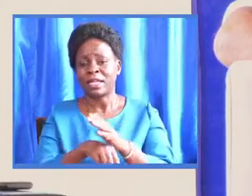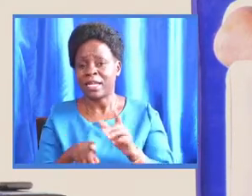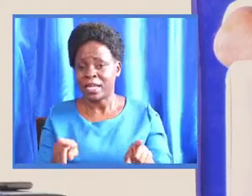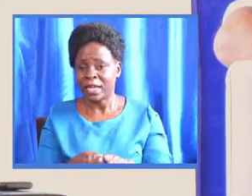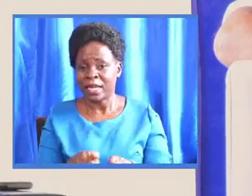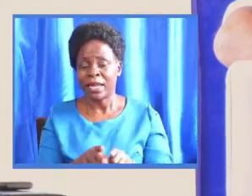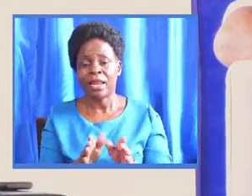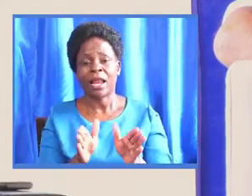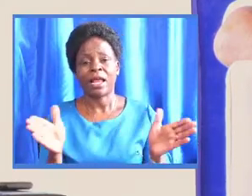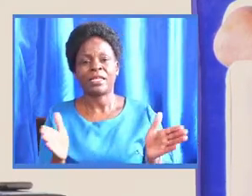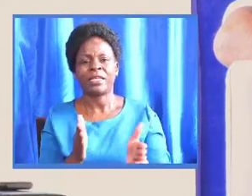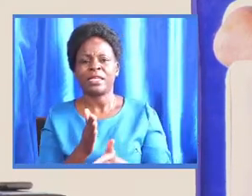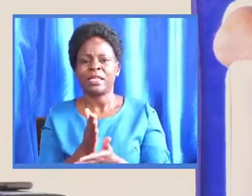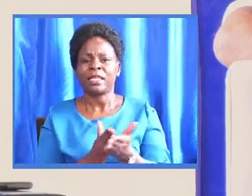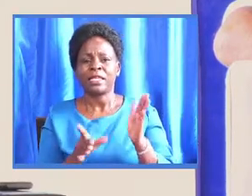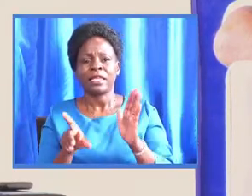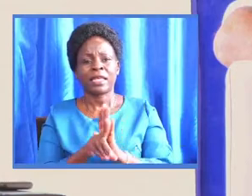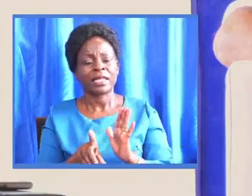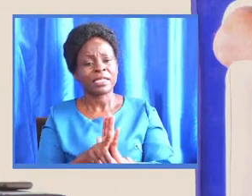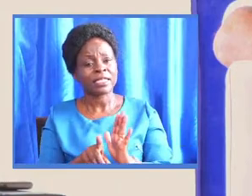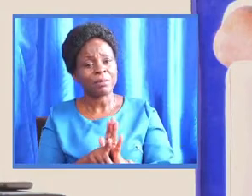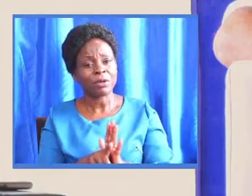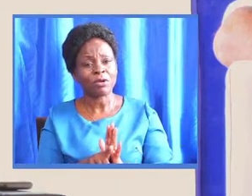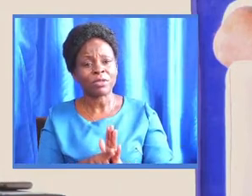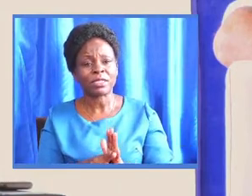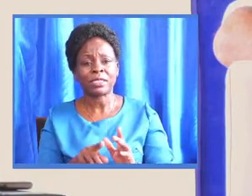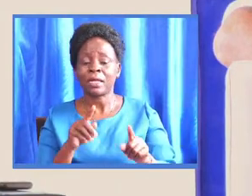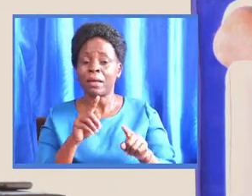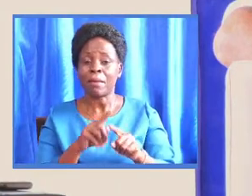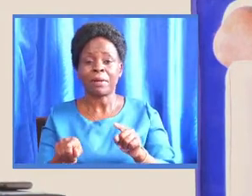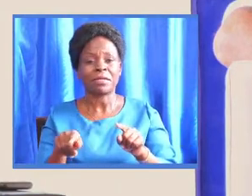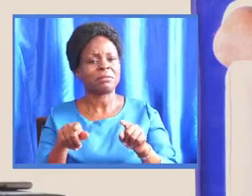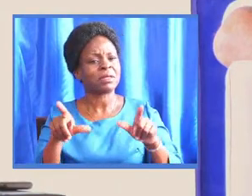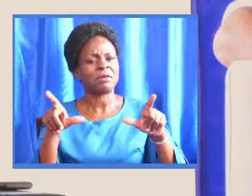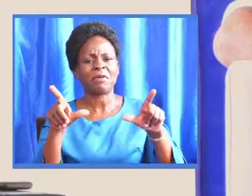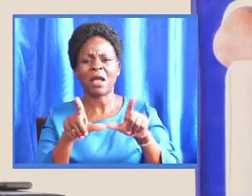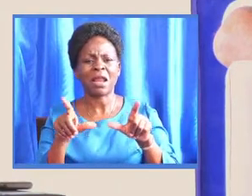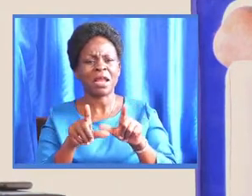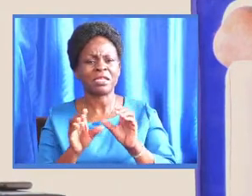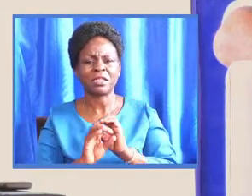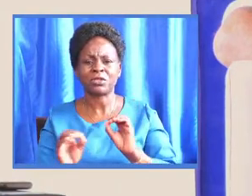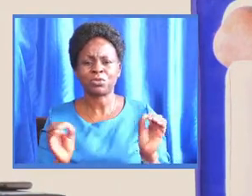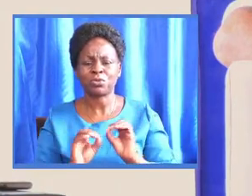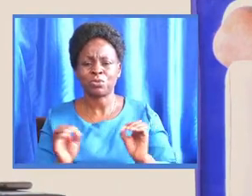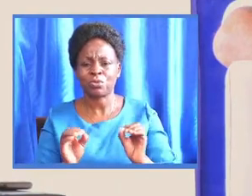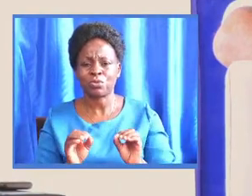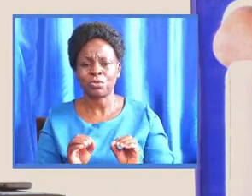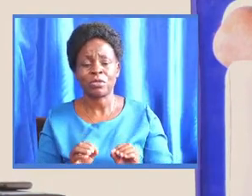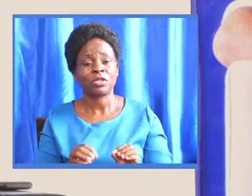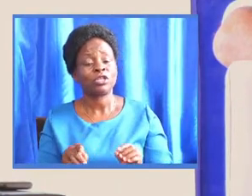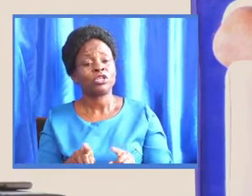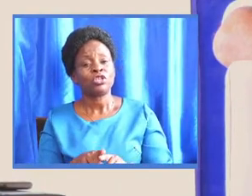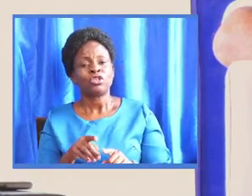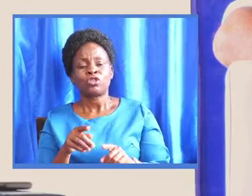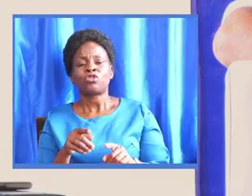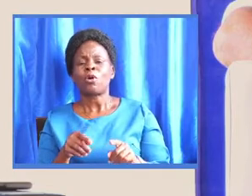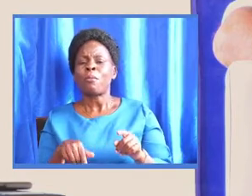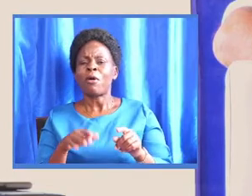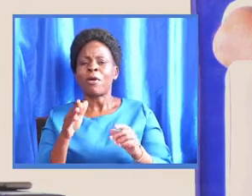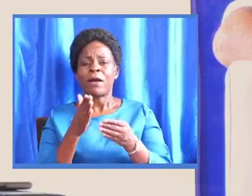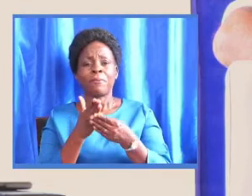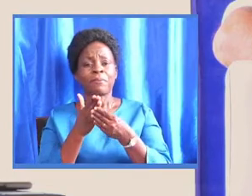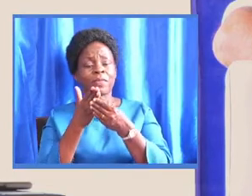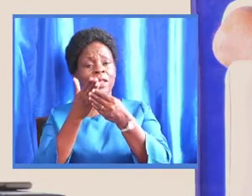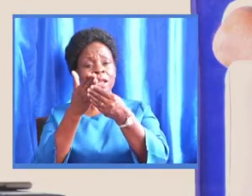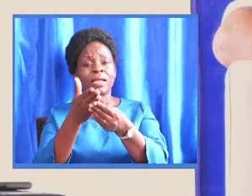largely. There are some laws, but we are not licensed as brokers, so it is mostly led by